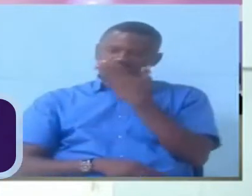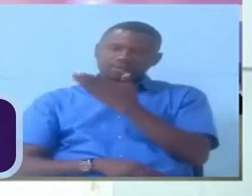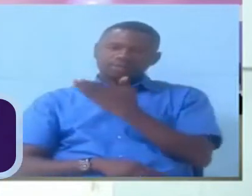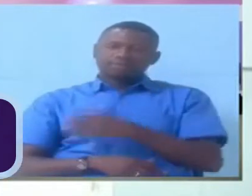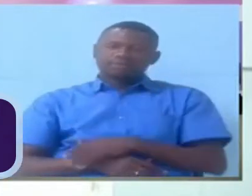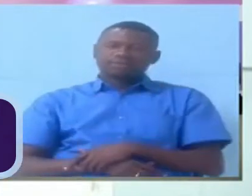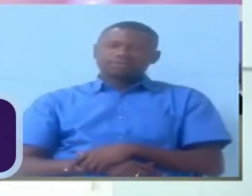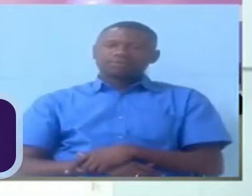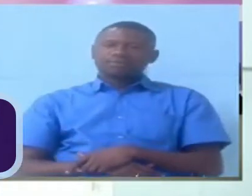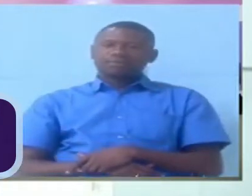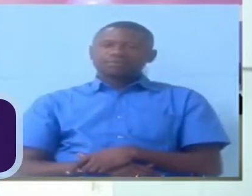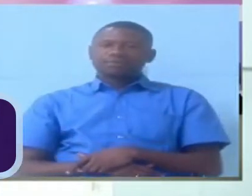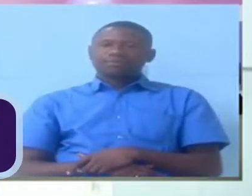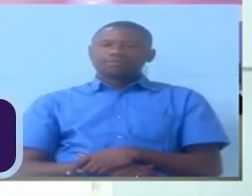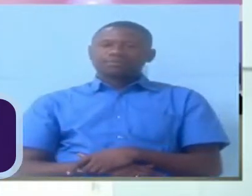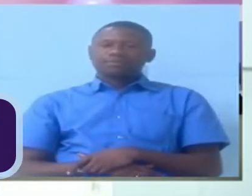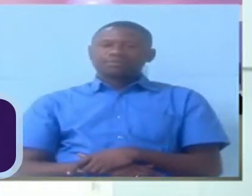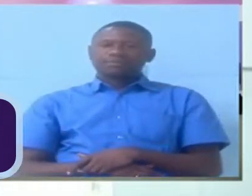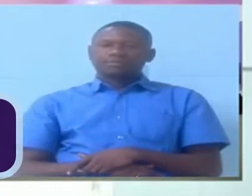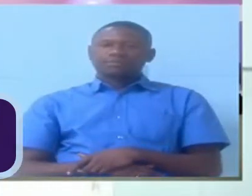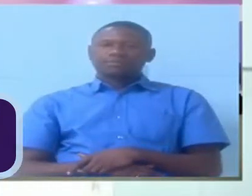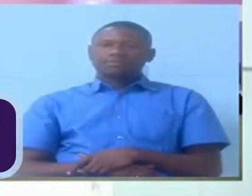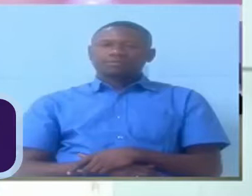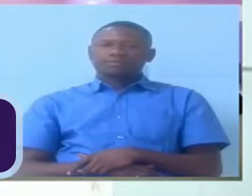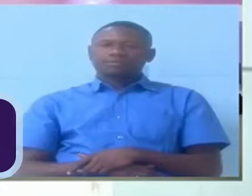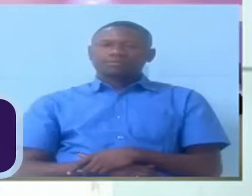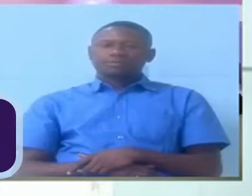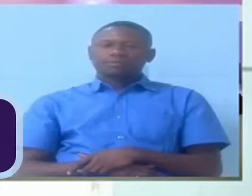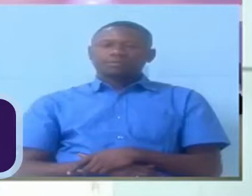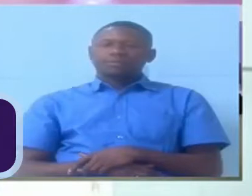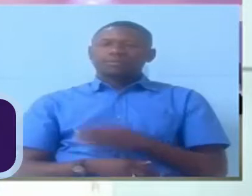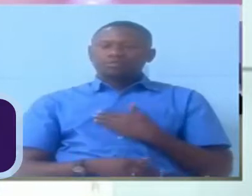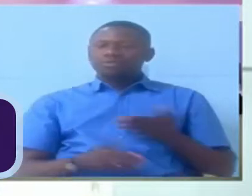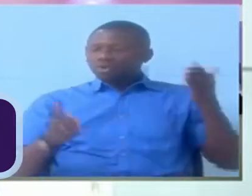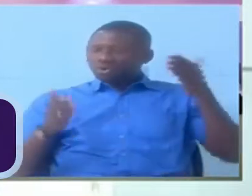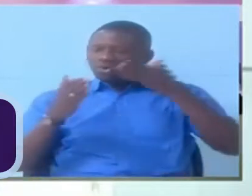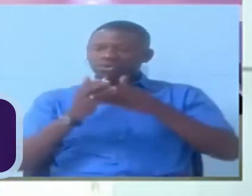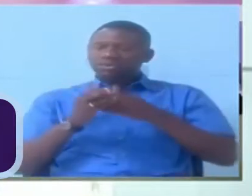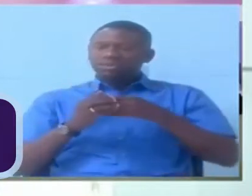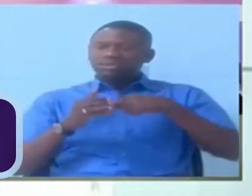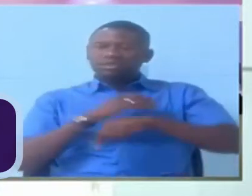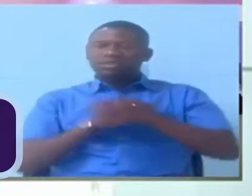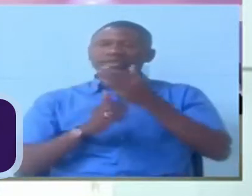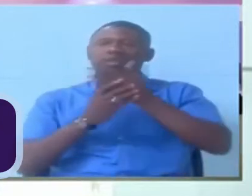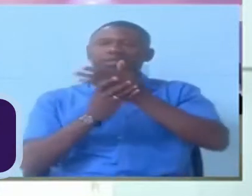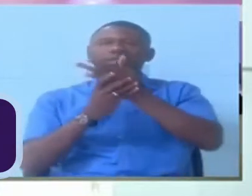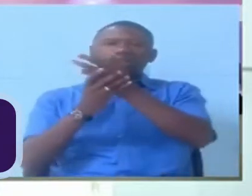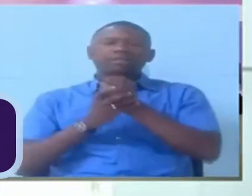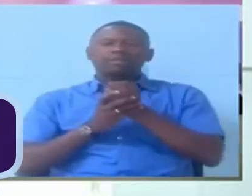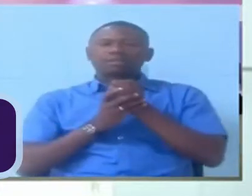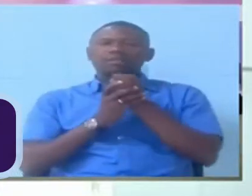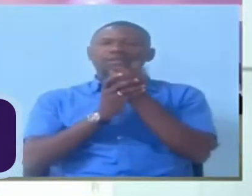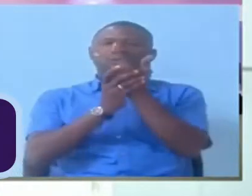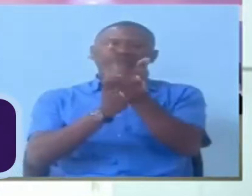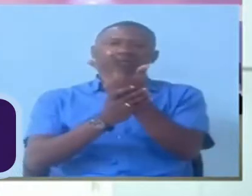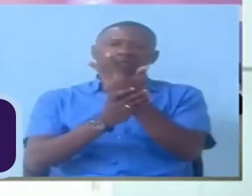men katani nake. And from there I was posted to the armory biring bato to yen samba